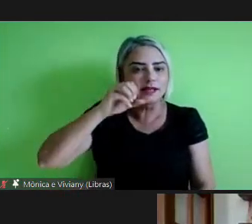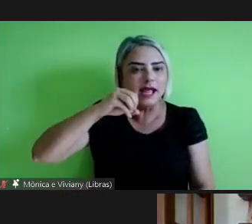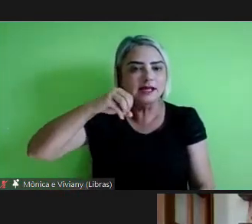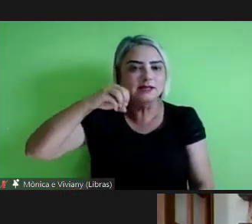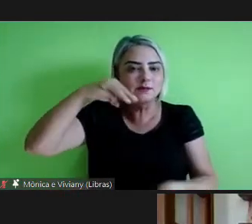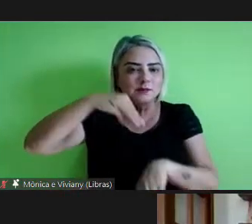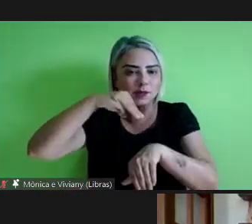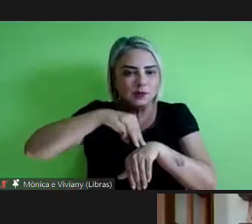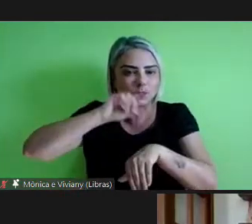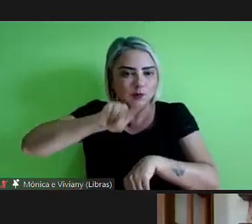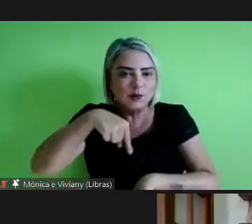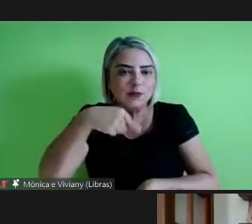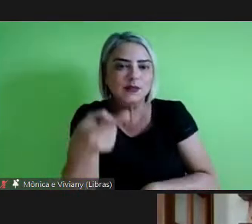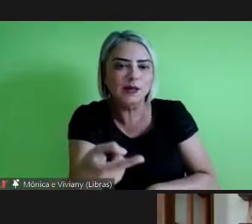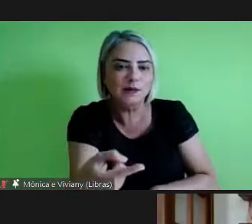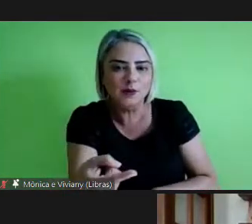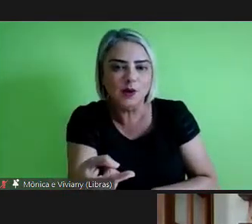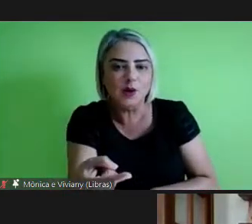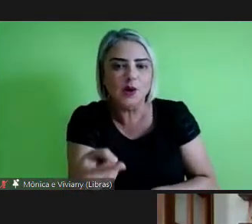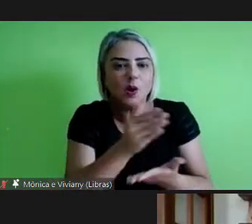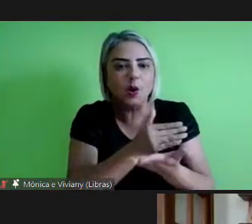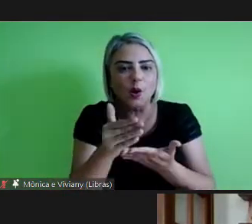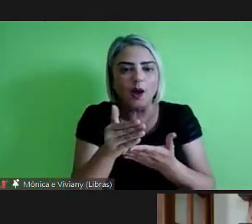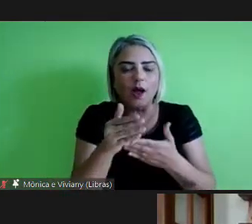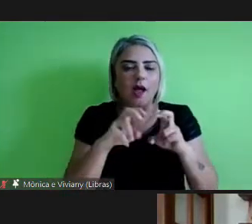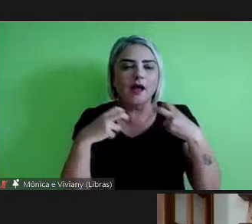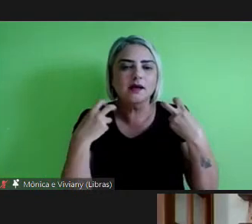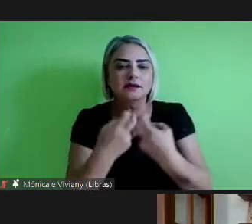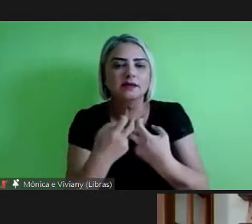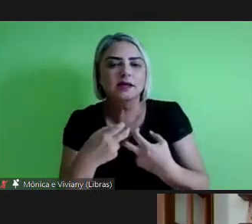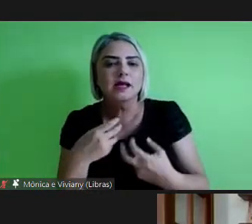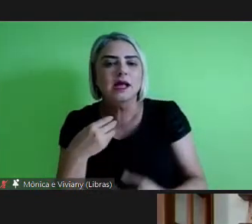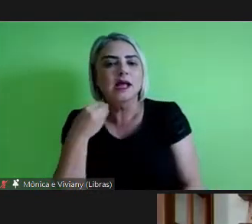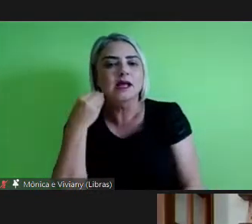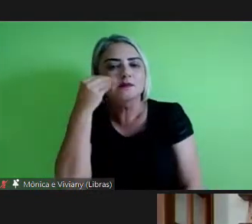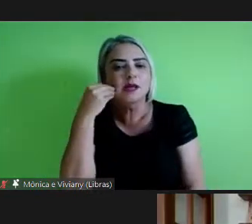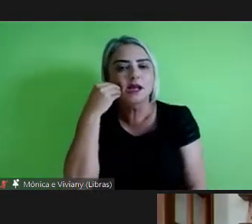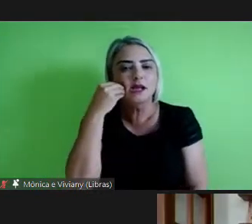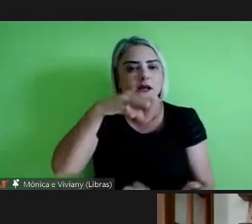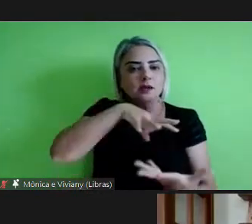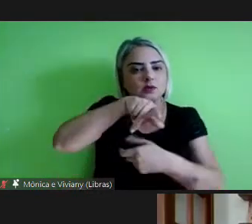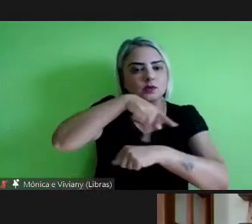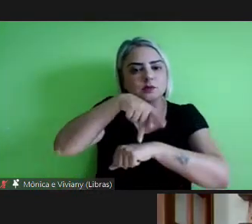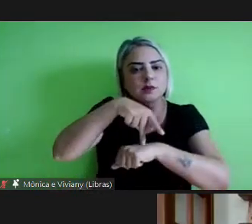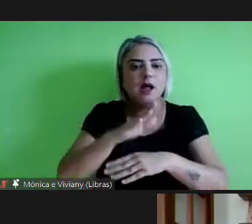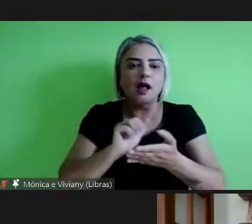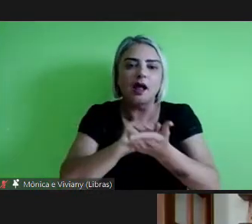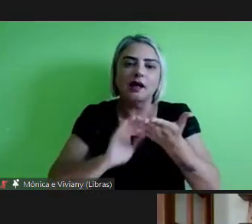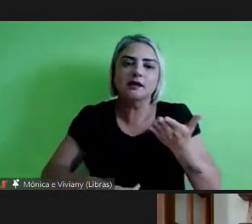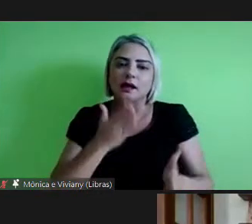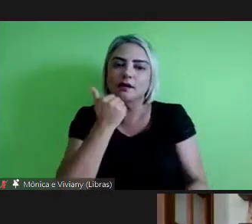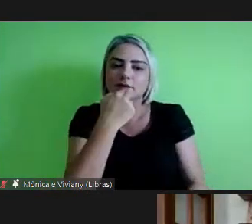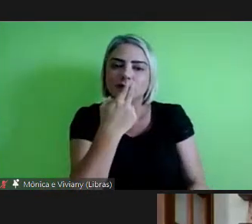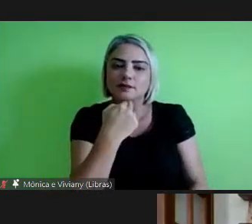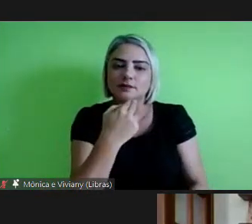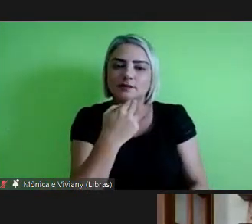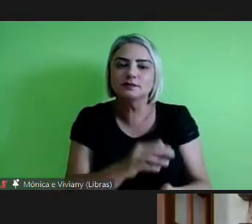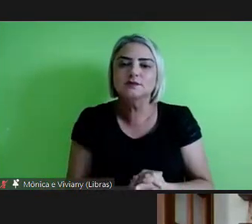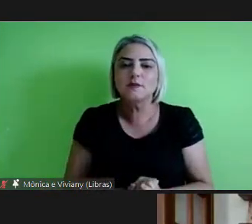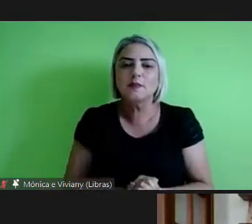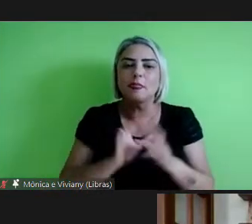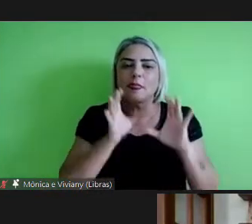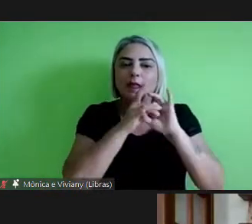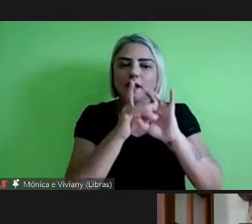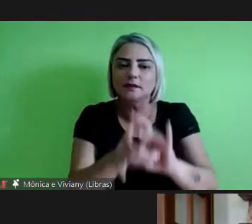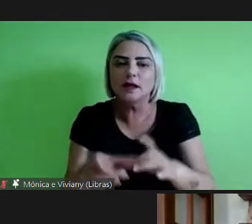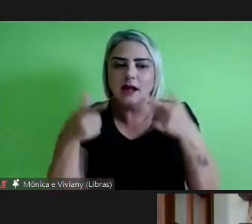everyone and say that we were going to have a 10-minute break, and after that, we're going to talk about national and international